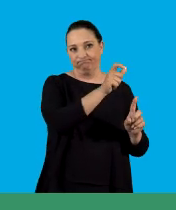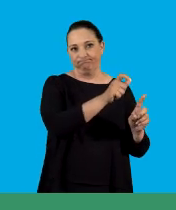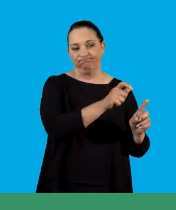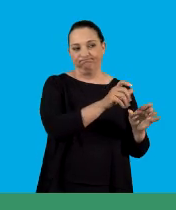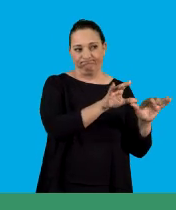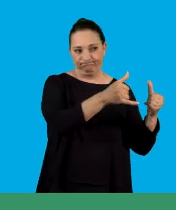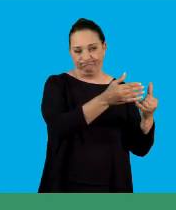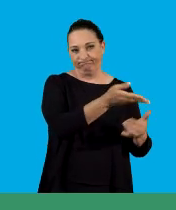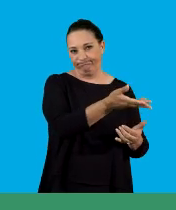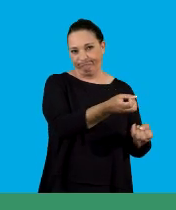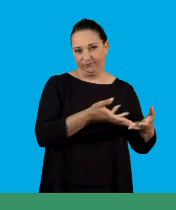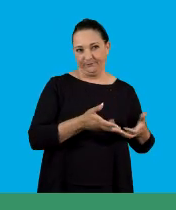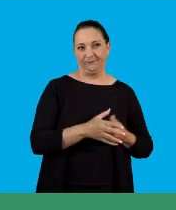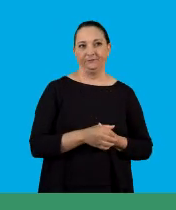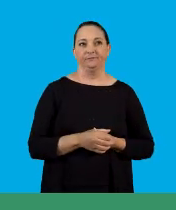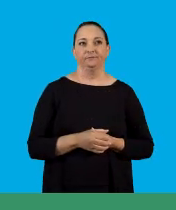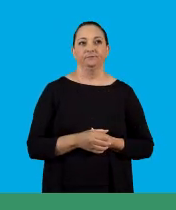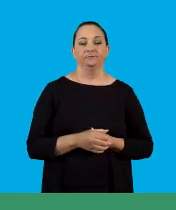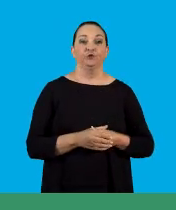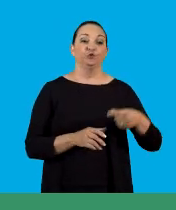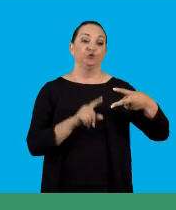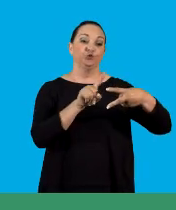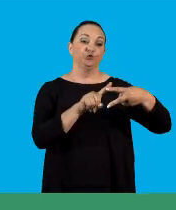us check which two